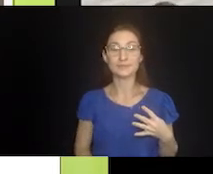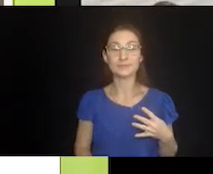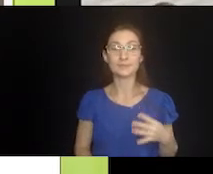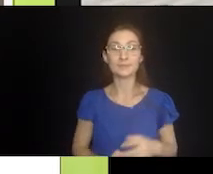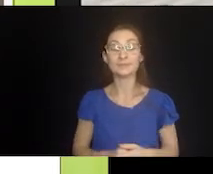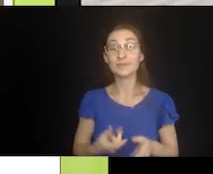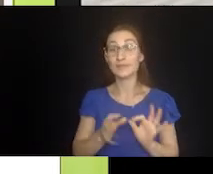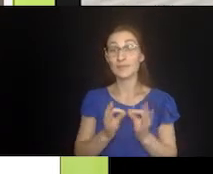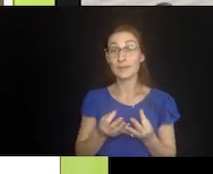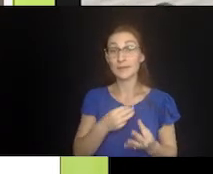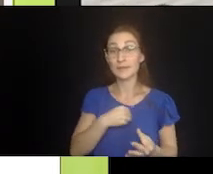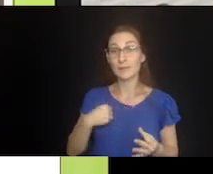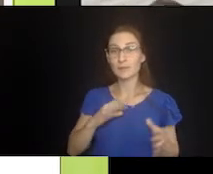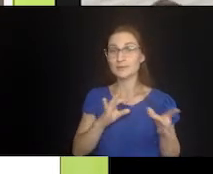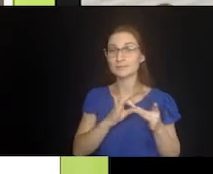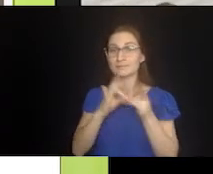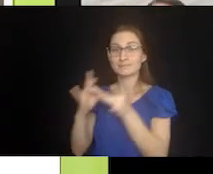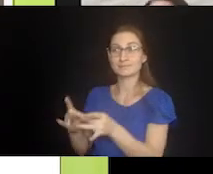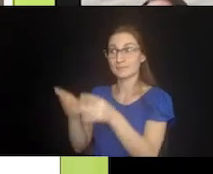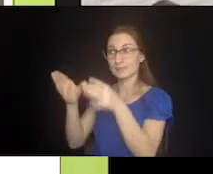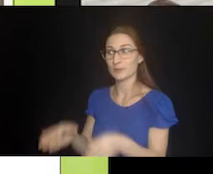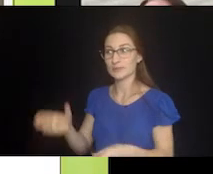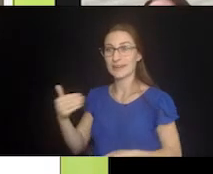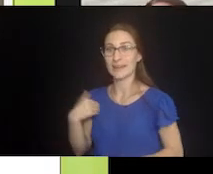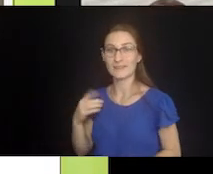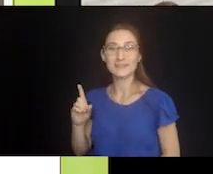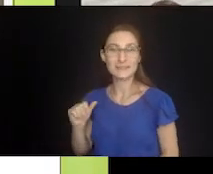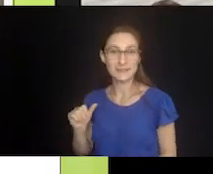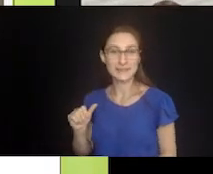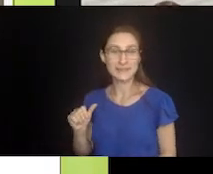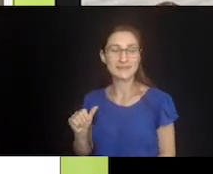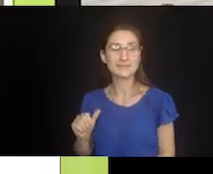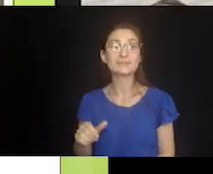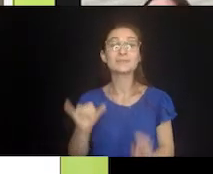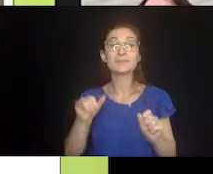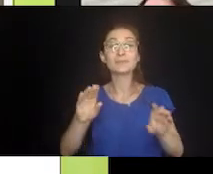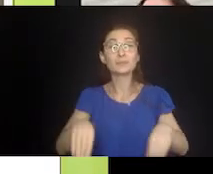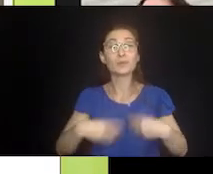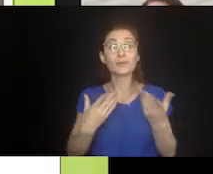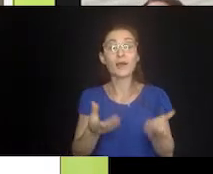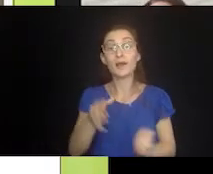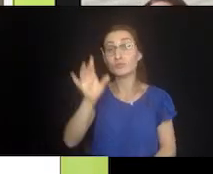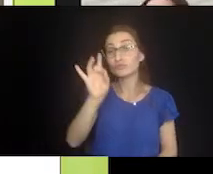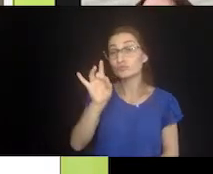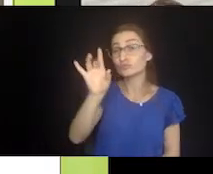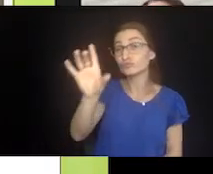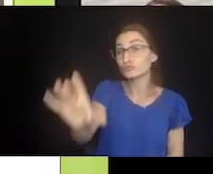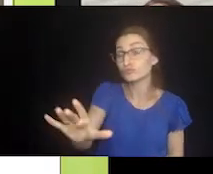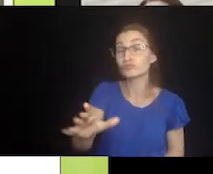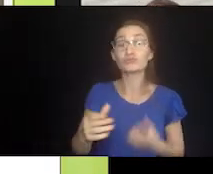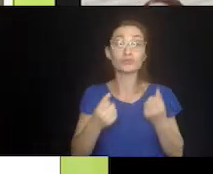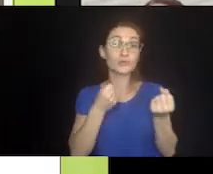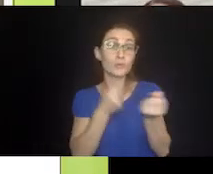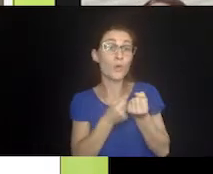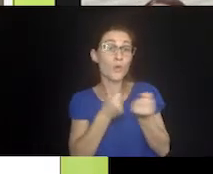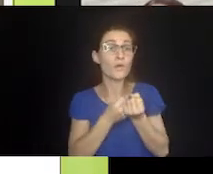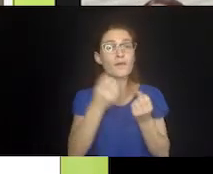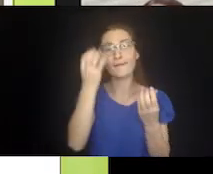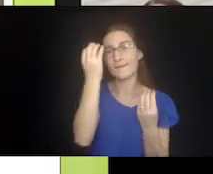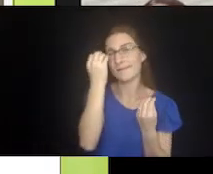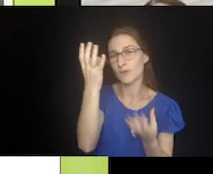members, these are the family members of a person with a disability, and they can provide key insights